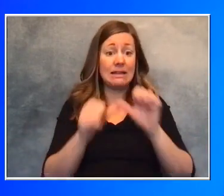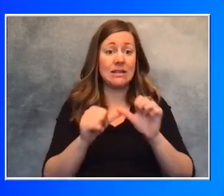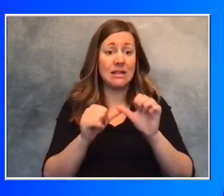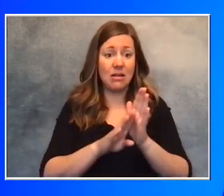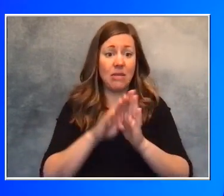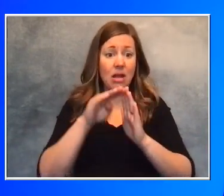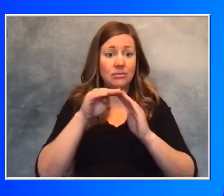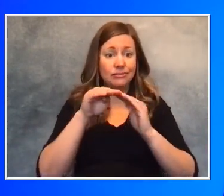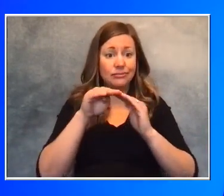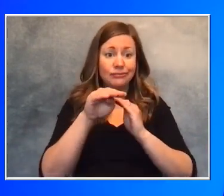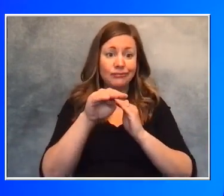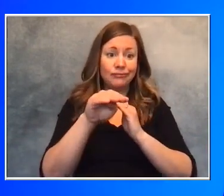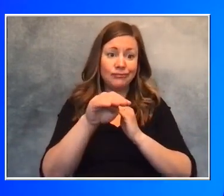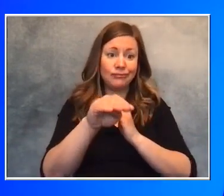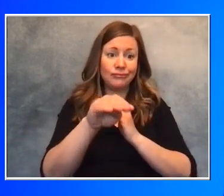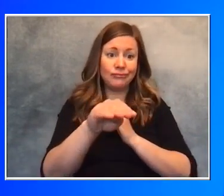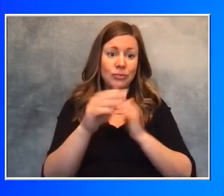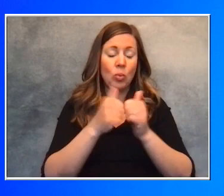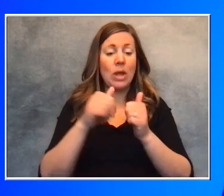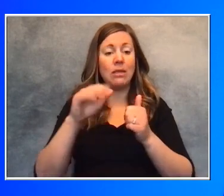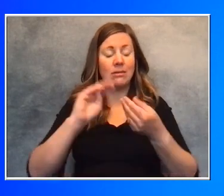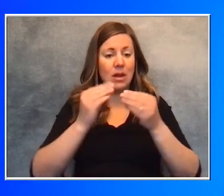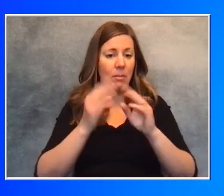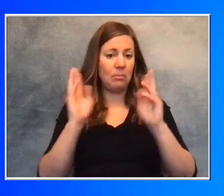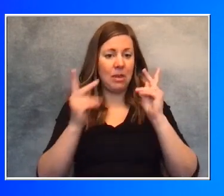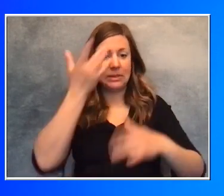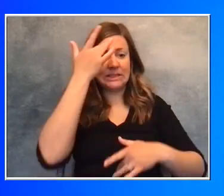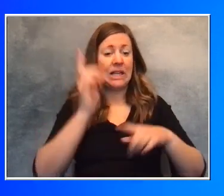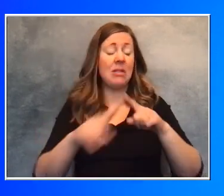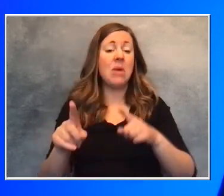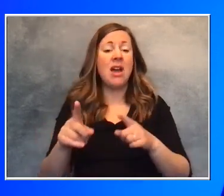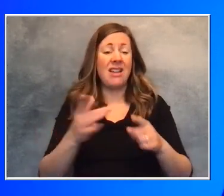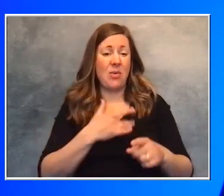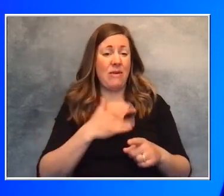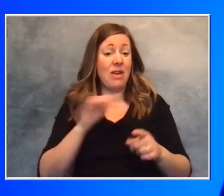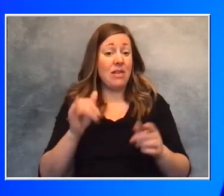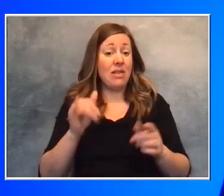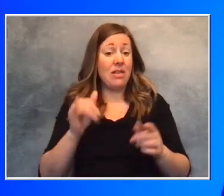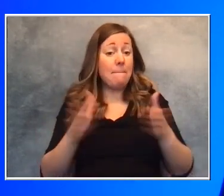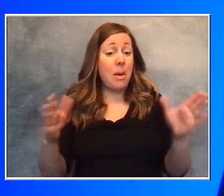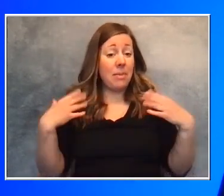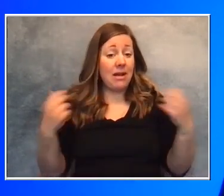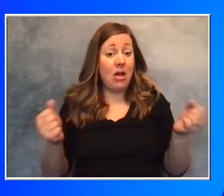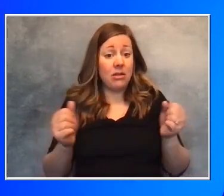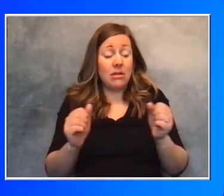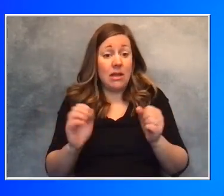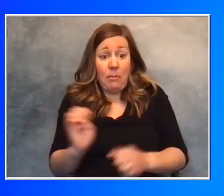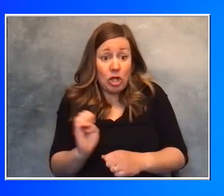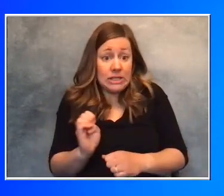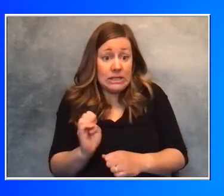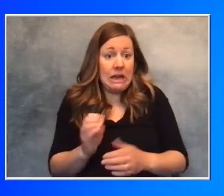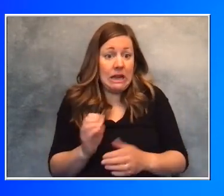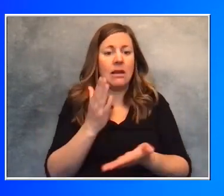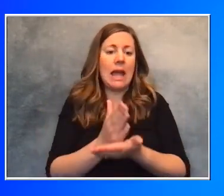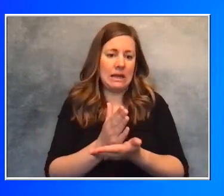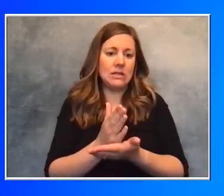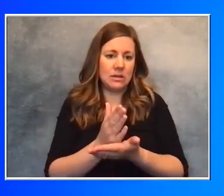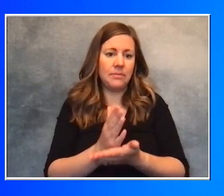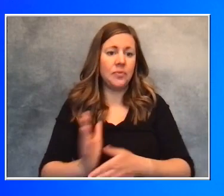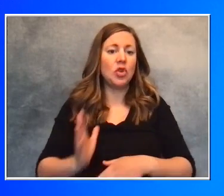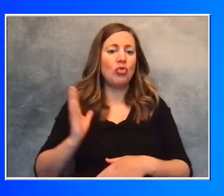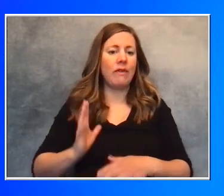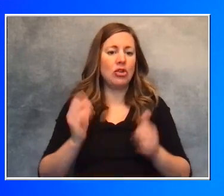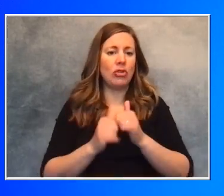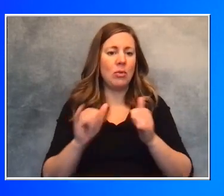but certainly we feel that the public health emergency is ending, and so officially in the federal government, the public health emergency will